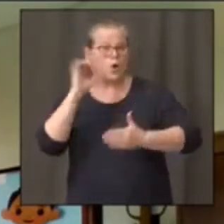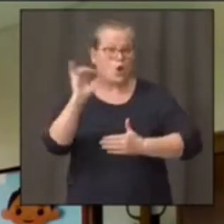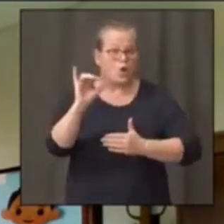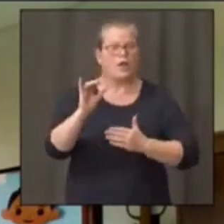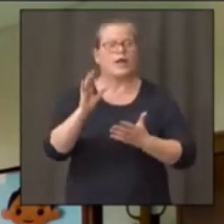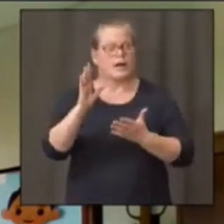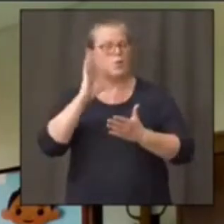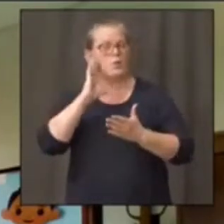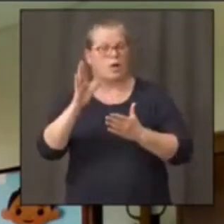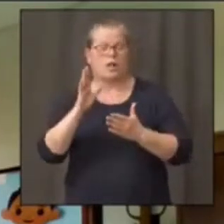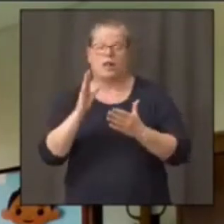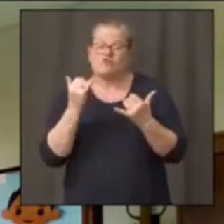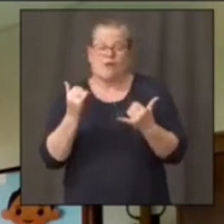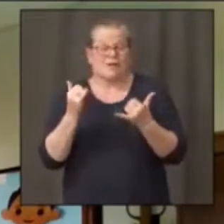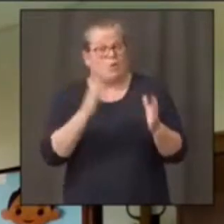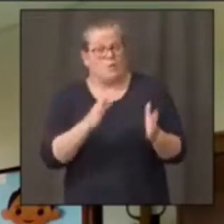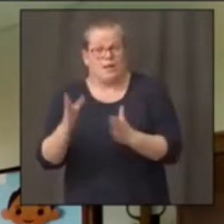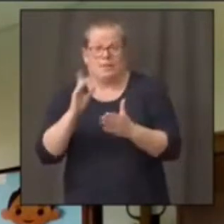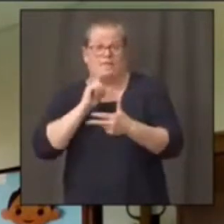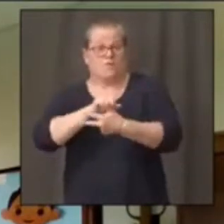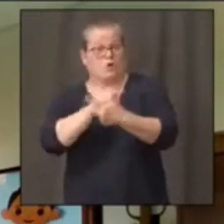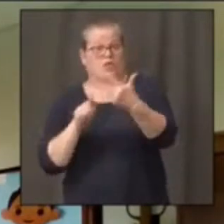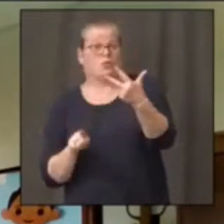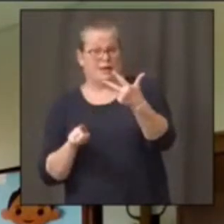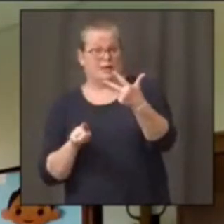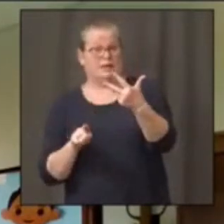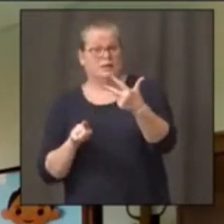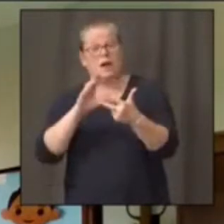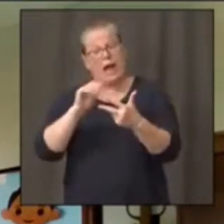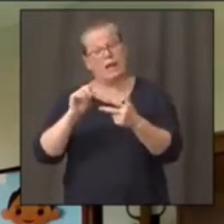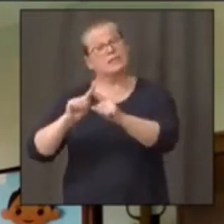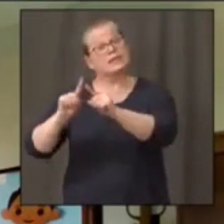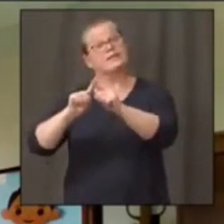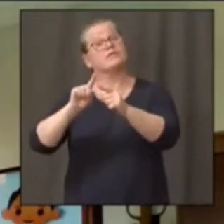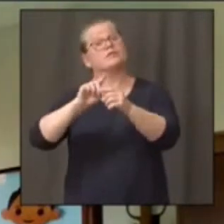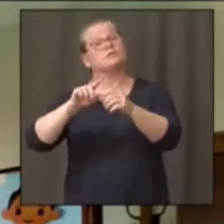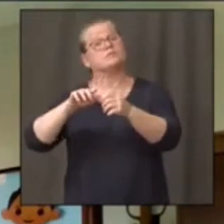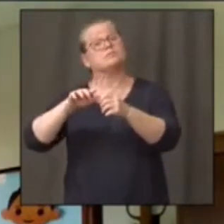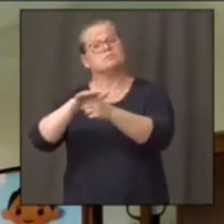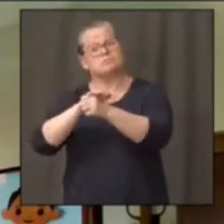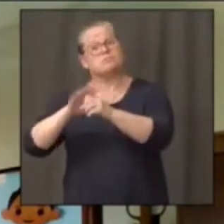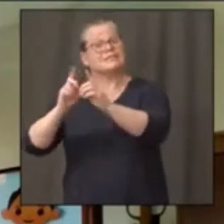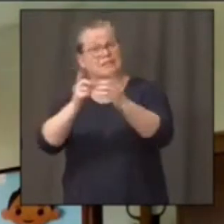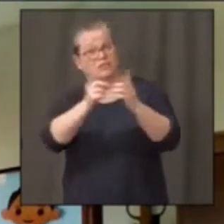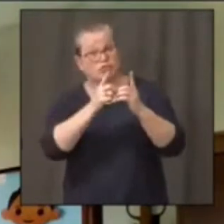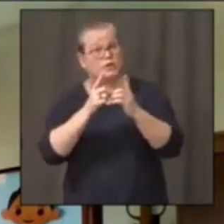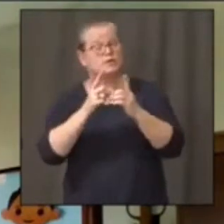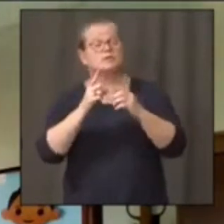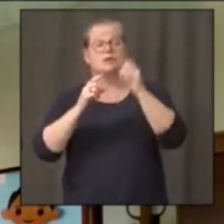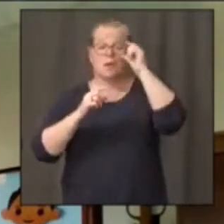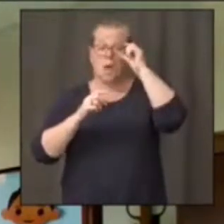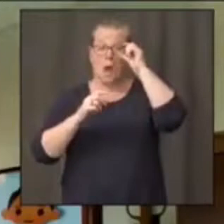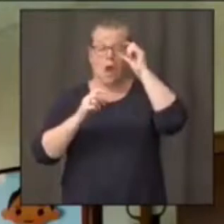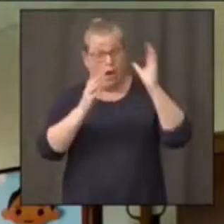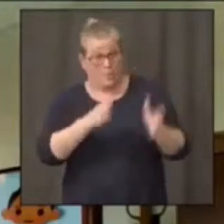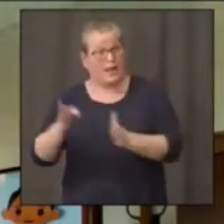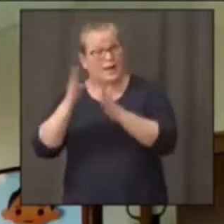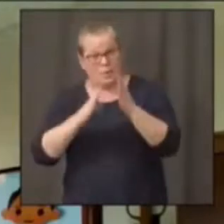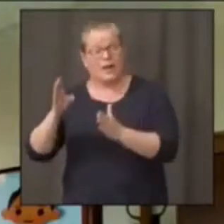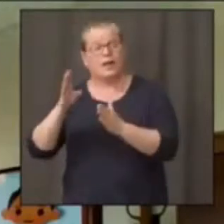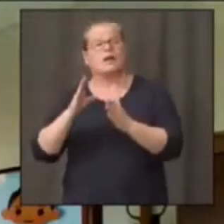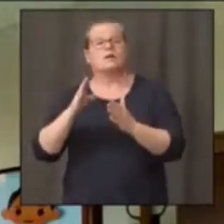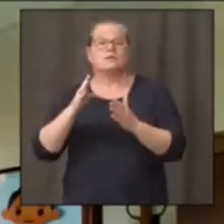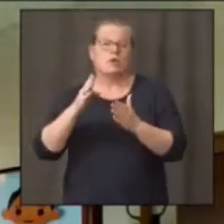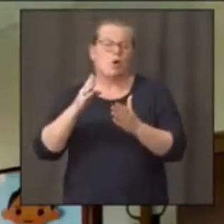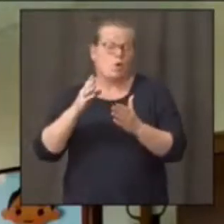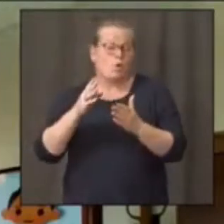3 different models gives me relative confidence that, while there's going to be tweaking needed, we have options to start with.